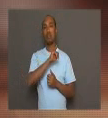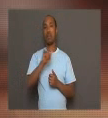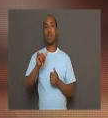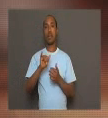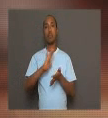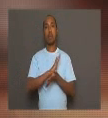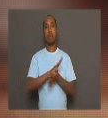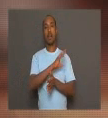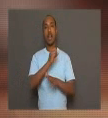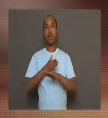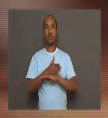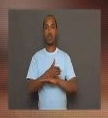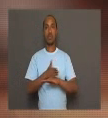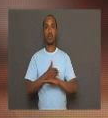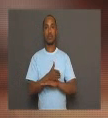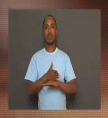paper and wood.